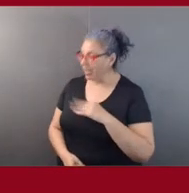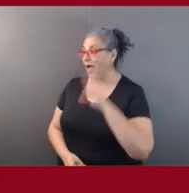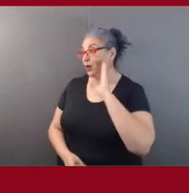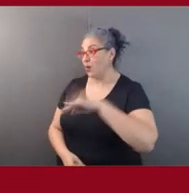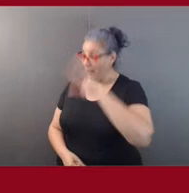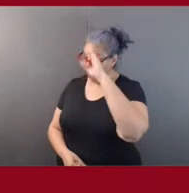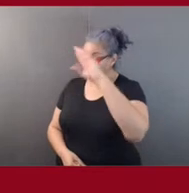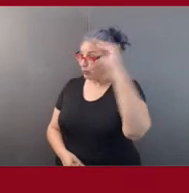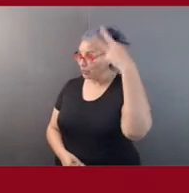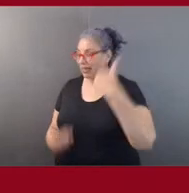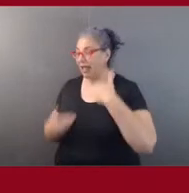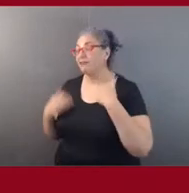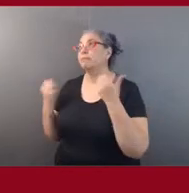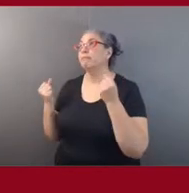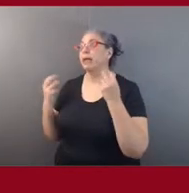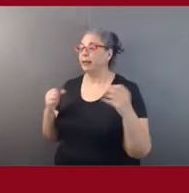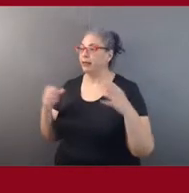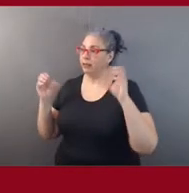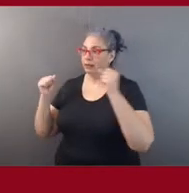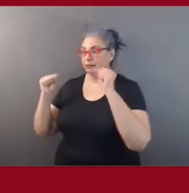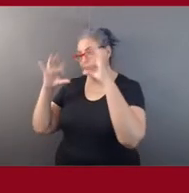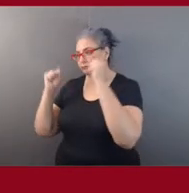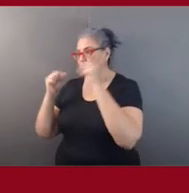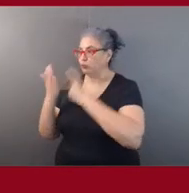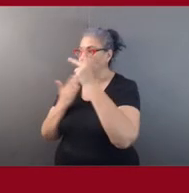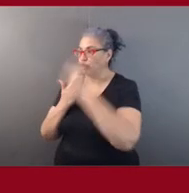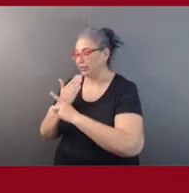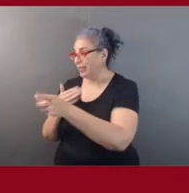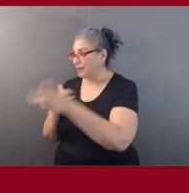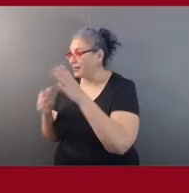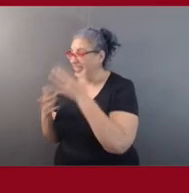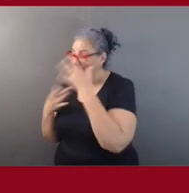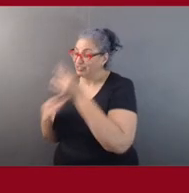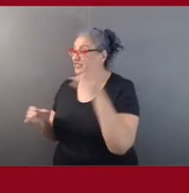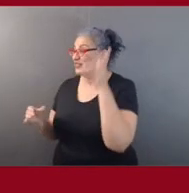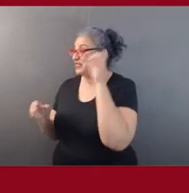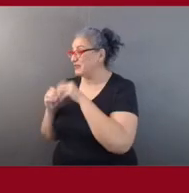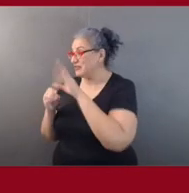really incredible projects in the works. So, interested to hear more about your experience soon.